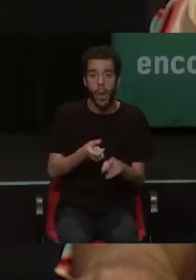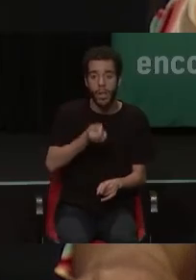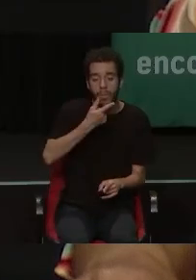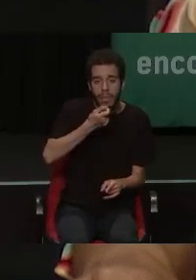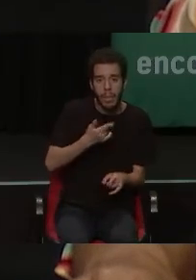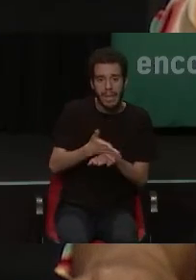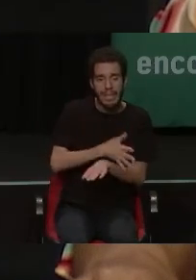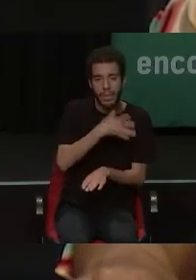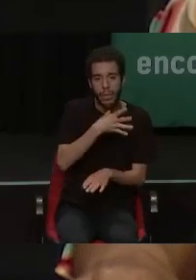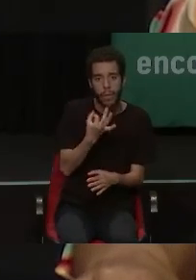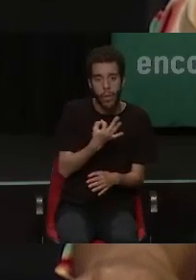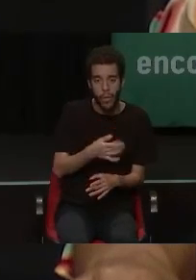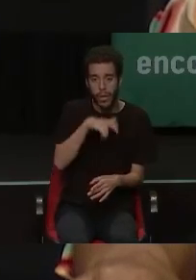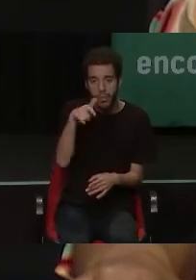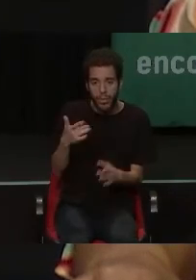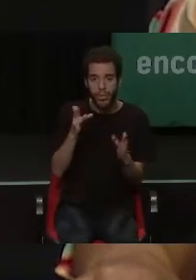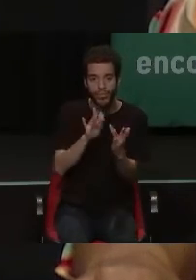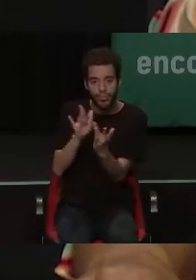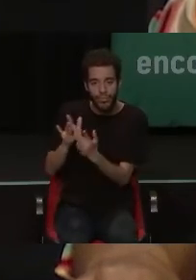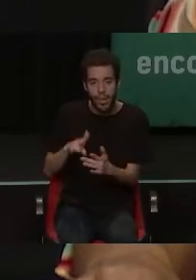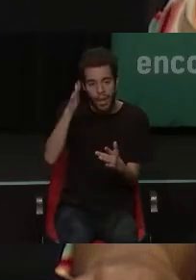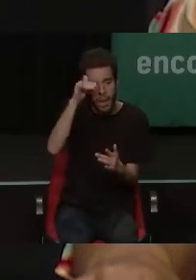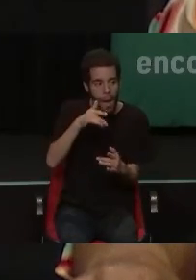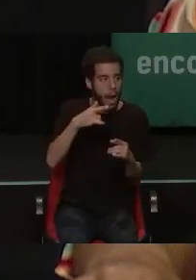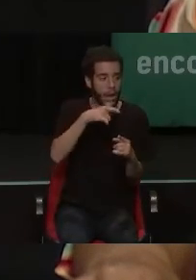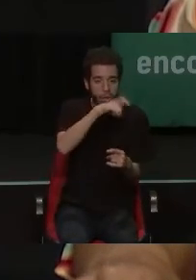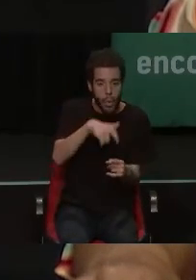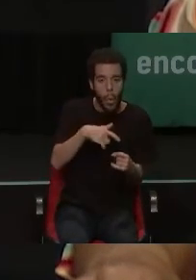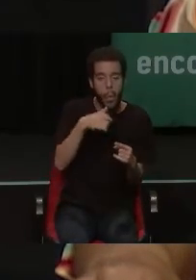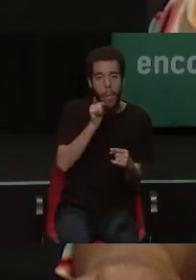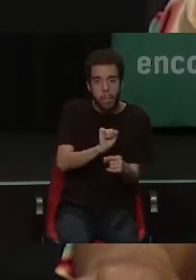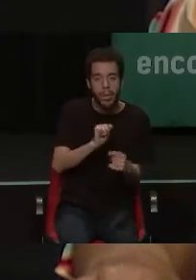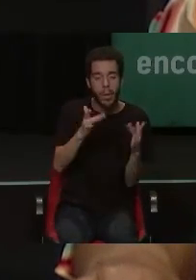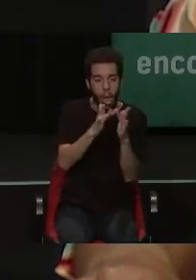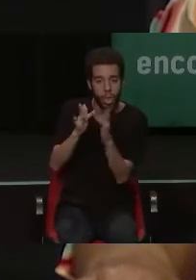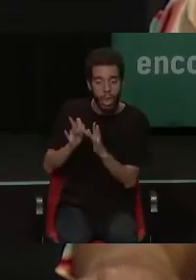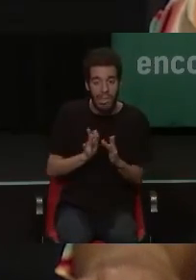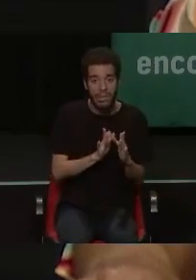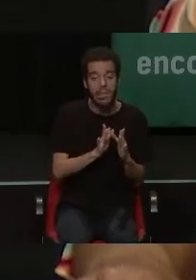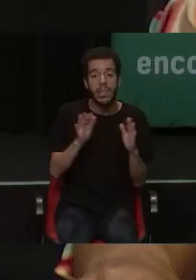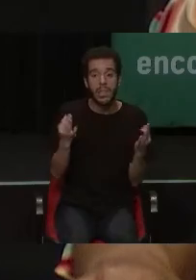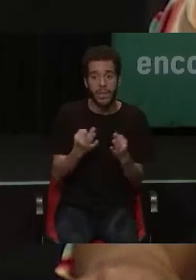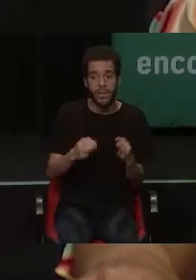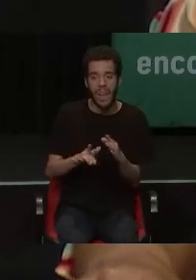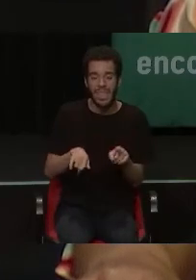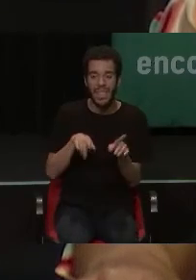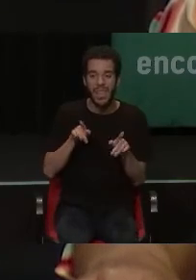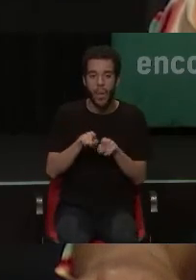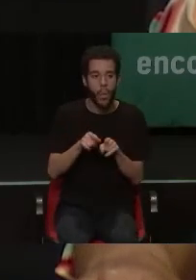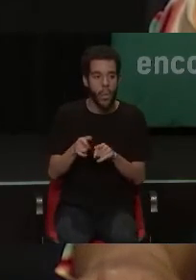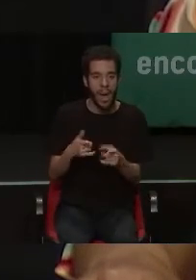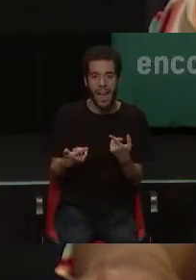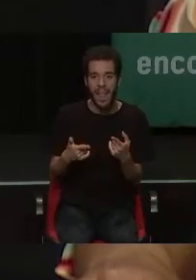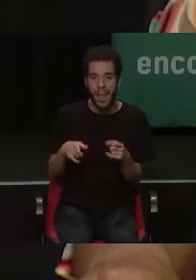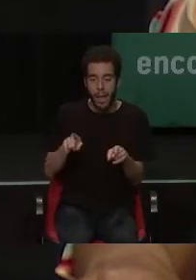these dogs and cats that socialize with their owners on a daily basis, the level of resistance